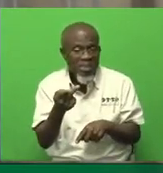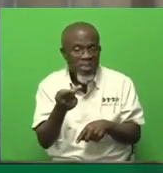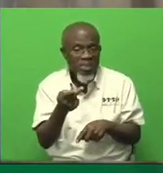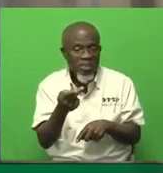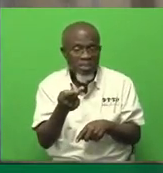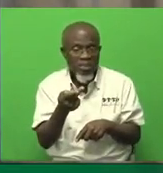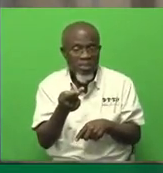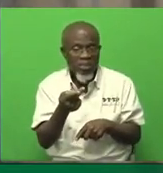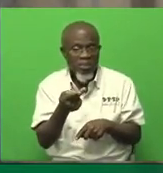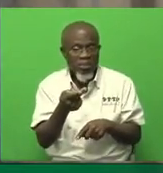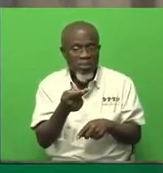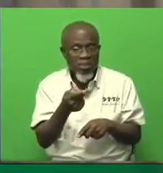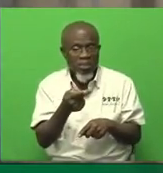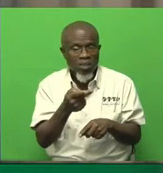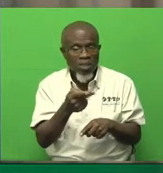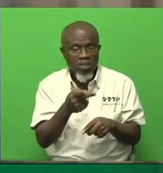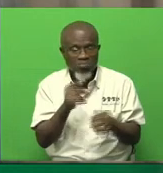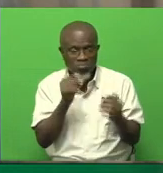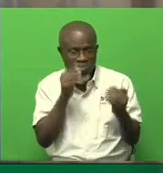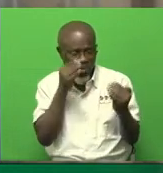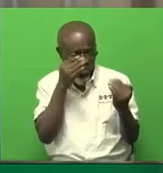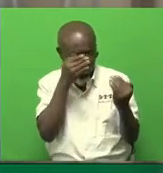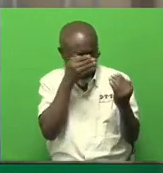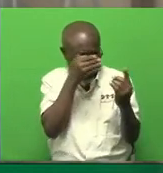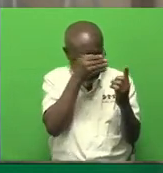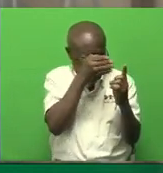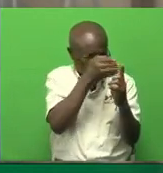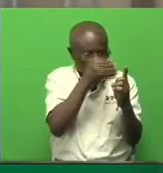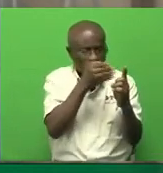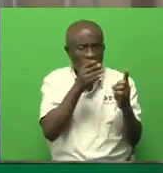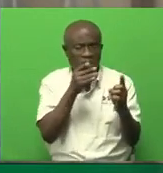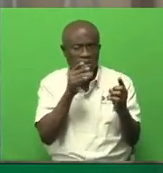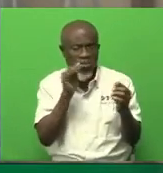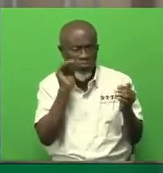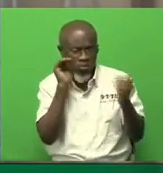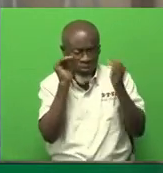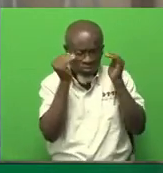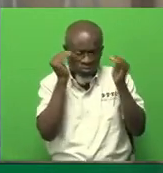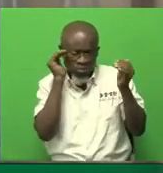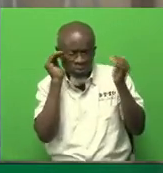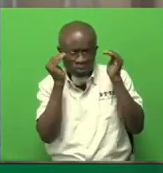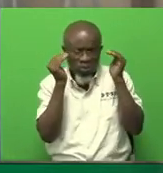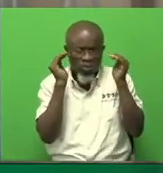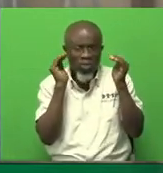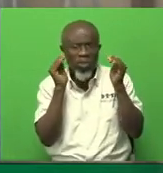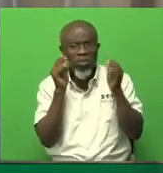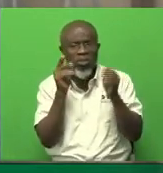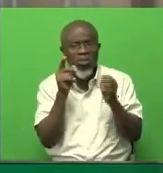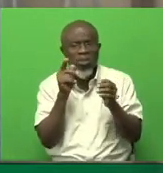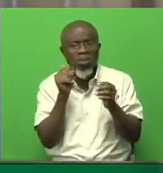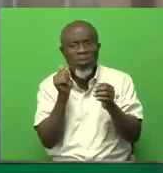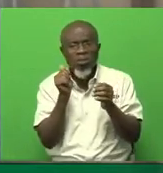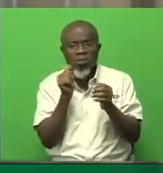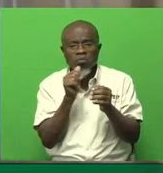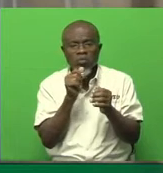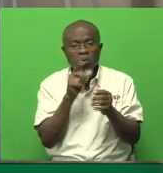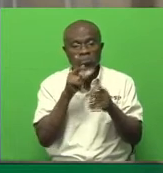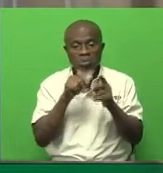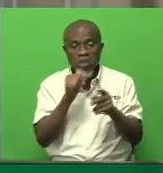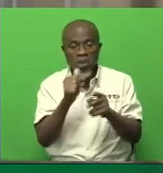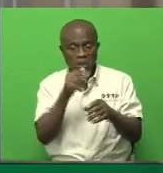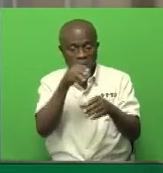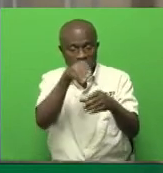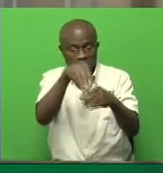not see a direct correlation between the increased numbers of persons who are no longer in the labor force no longer looking for work